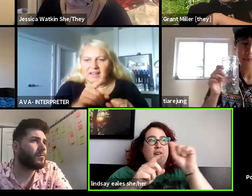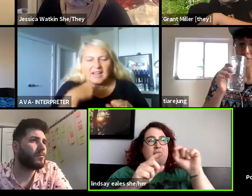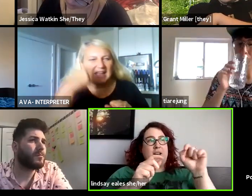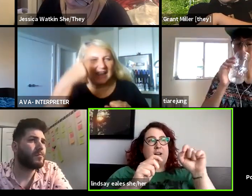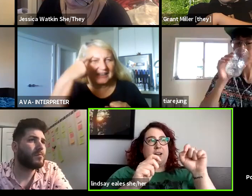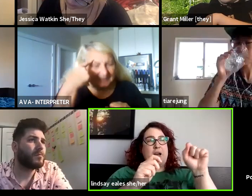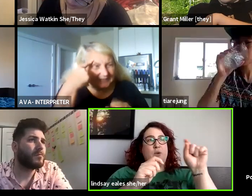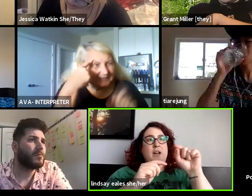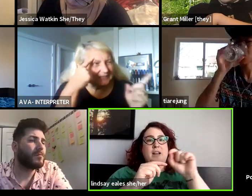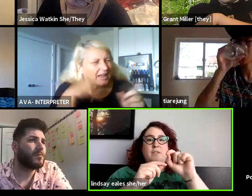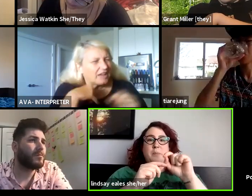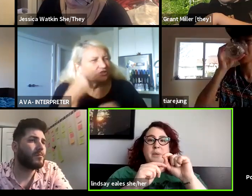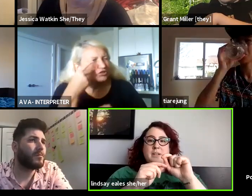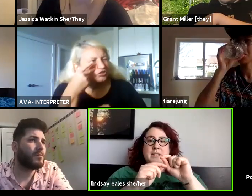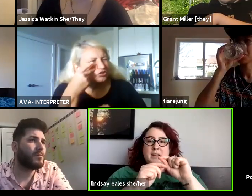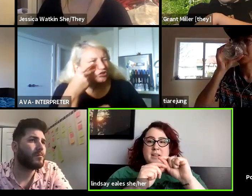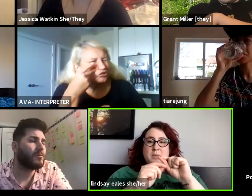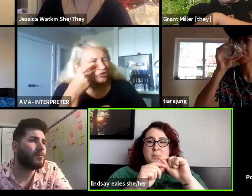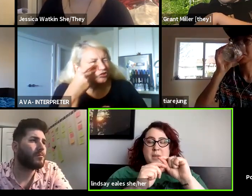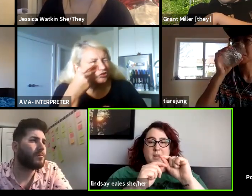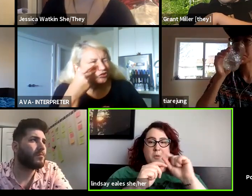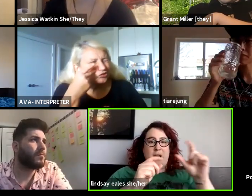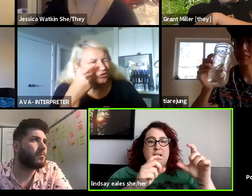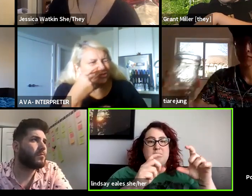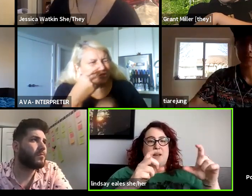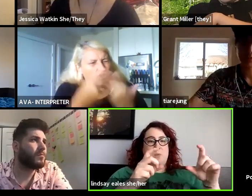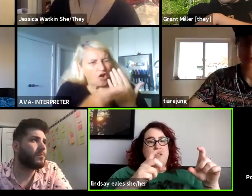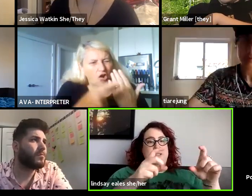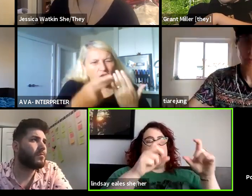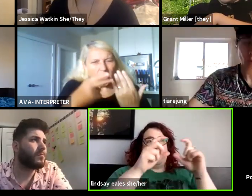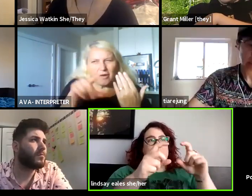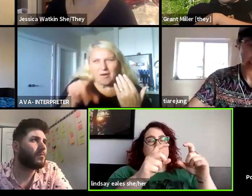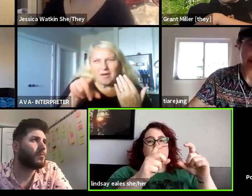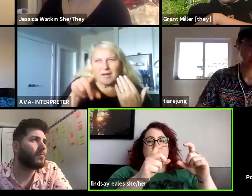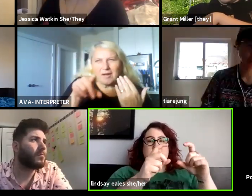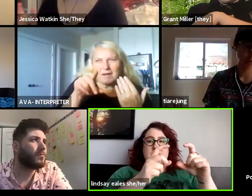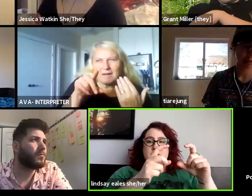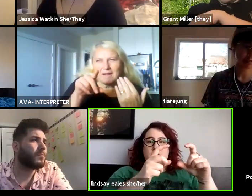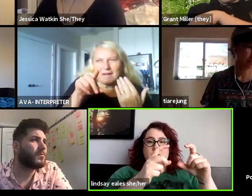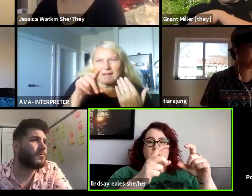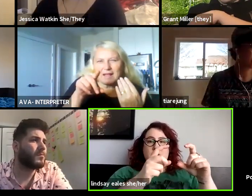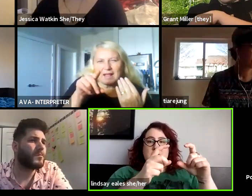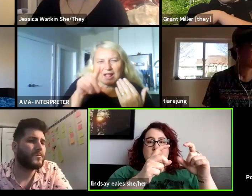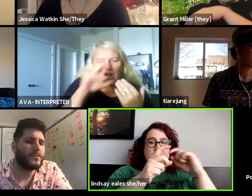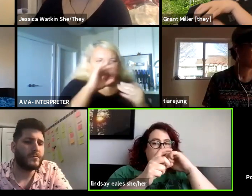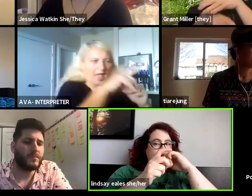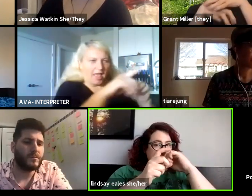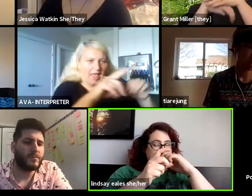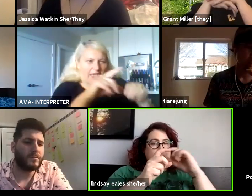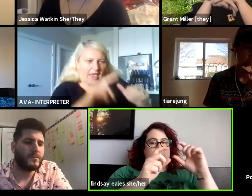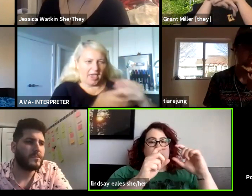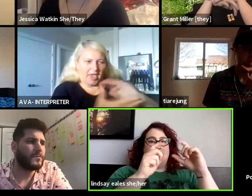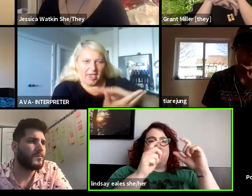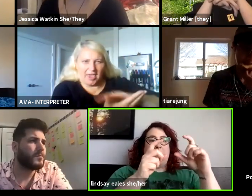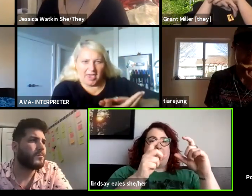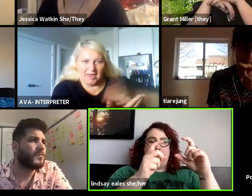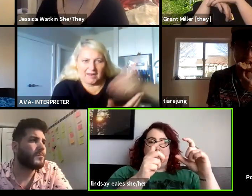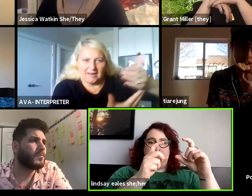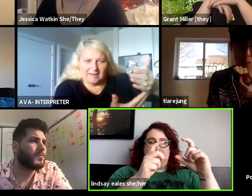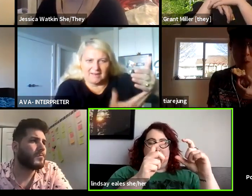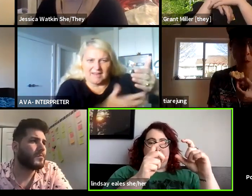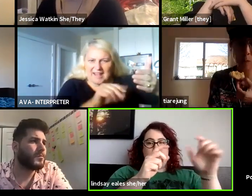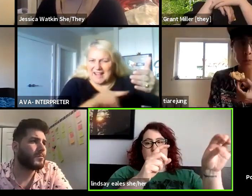a small drawing, an outline of a building in black and white that was a little bit more center and a little